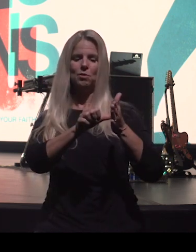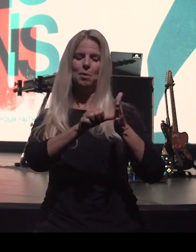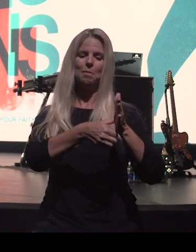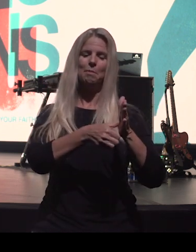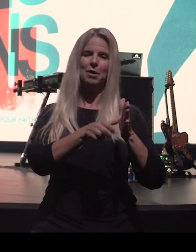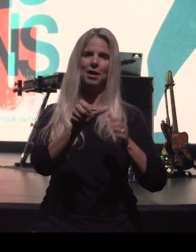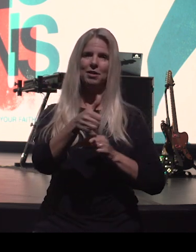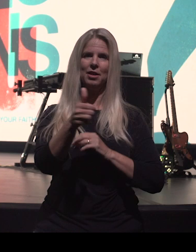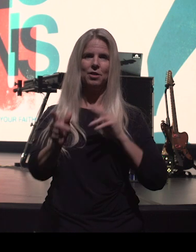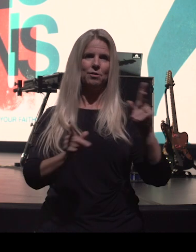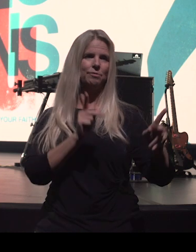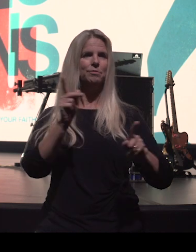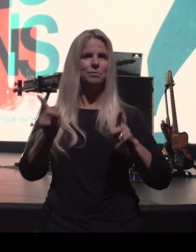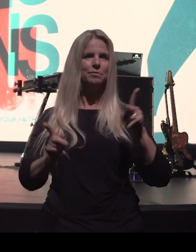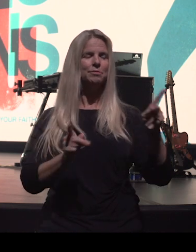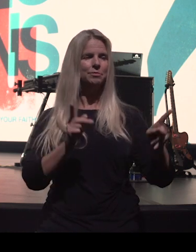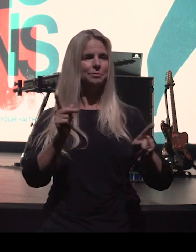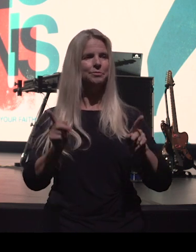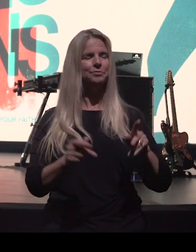us?